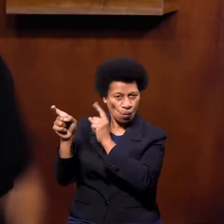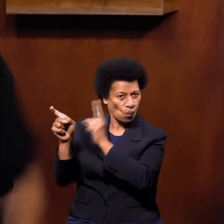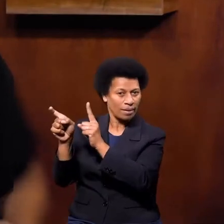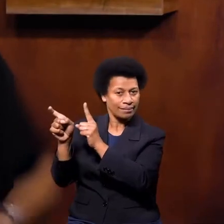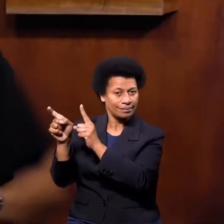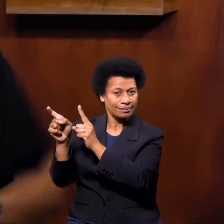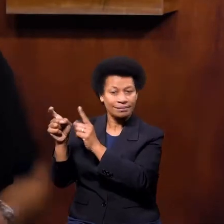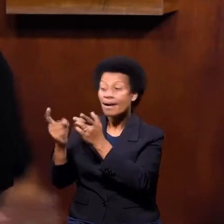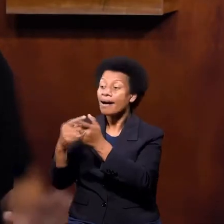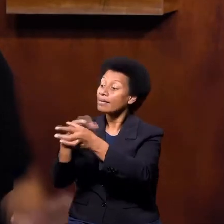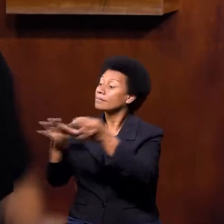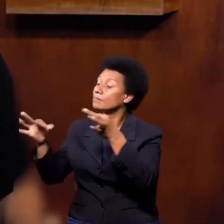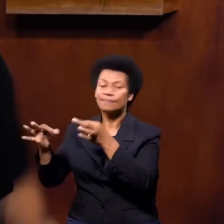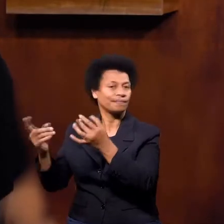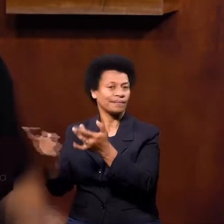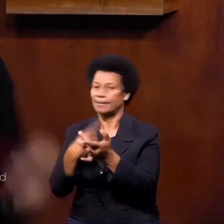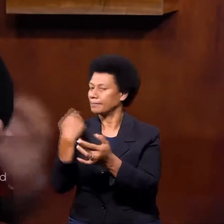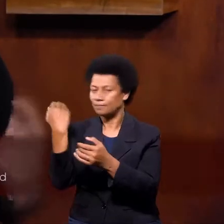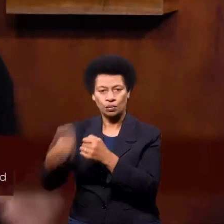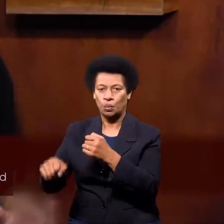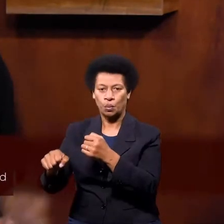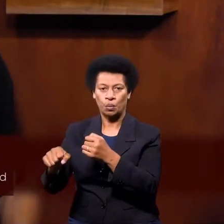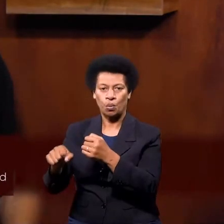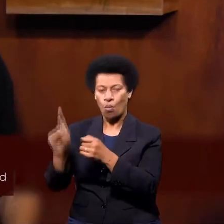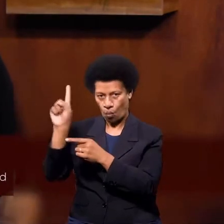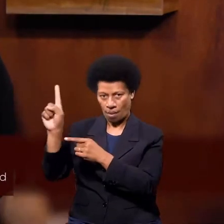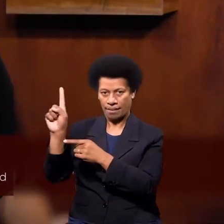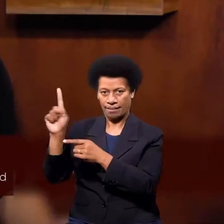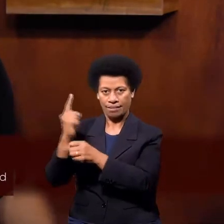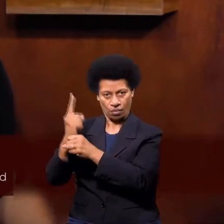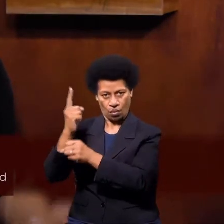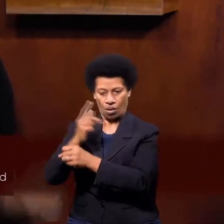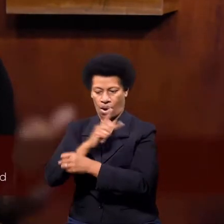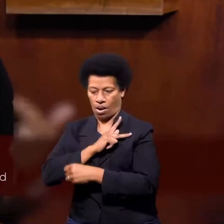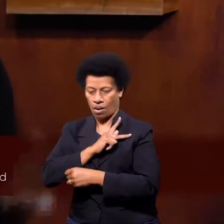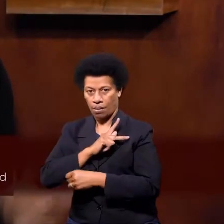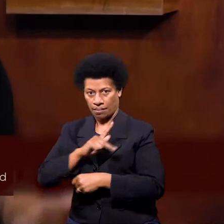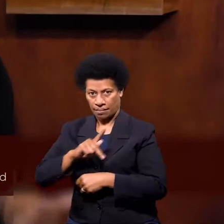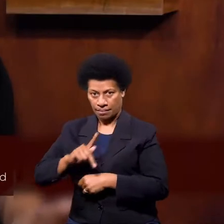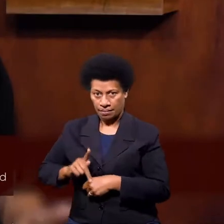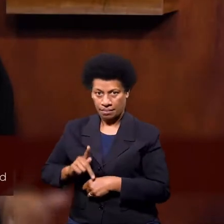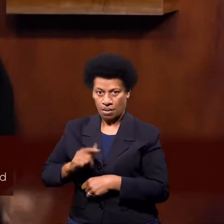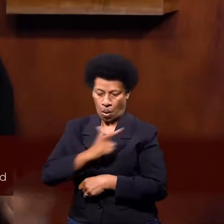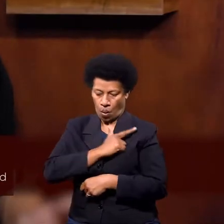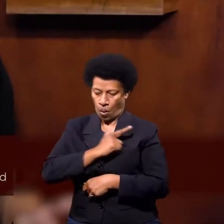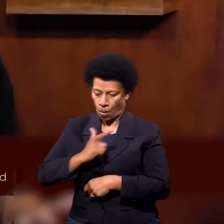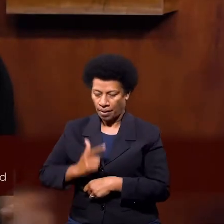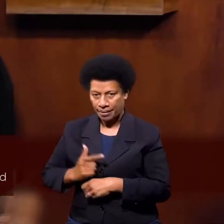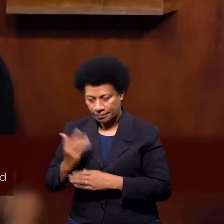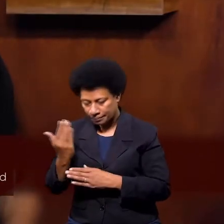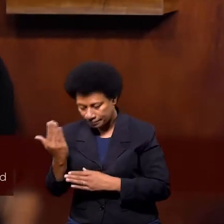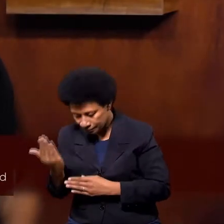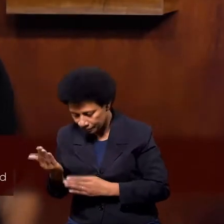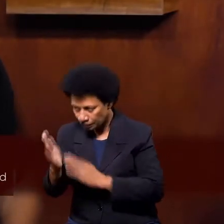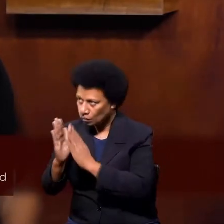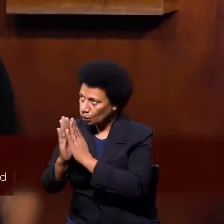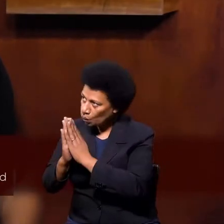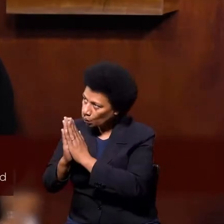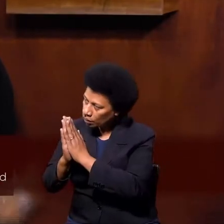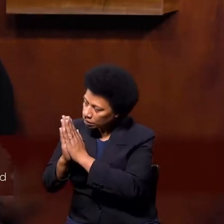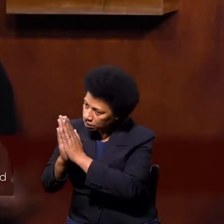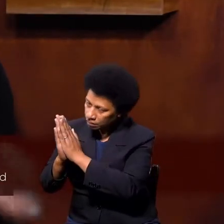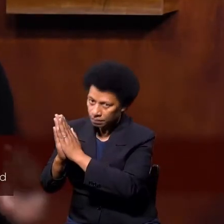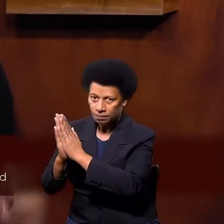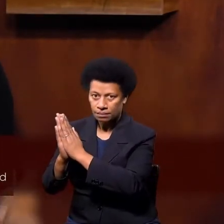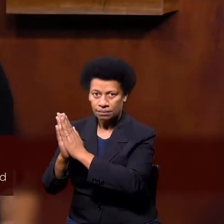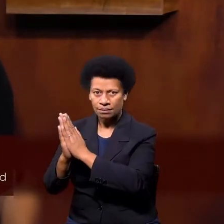league, and there's no other but him, and he alone deserves our loyalty, our devotion, and our worship. And I also see